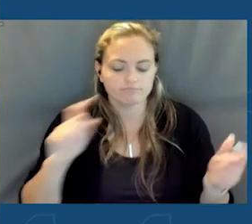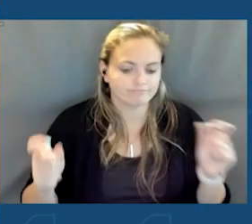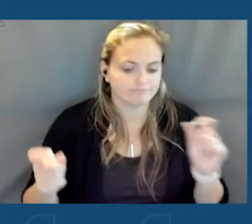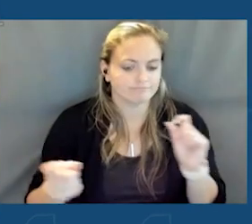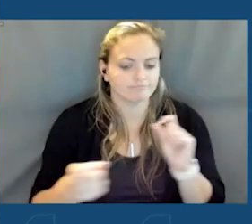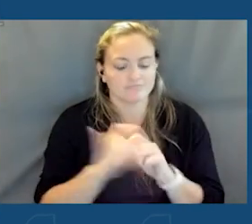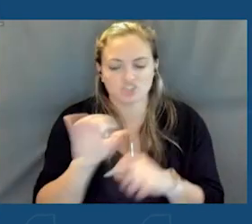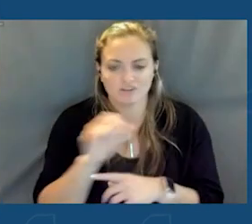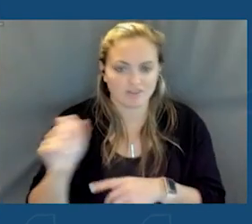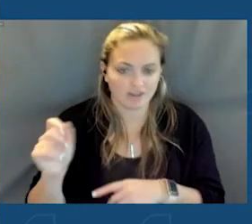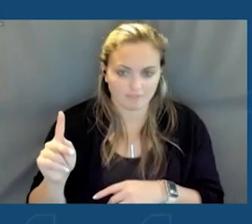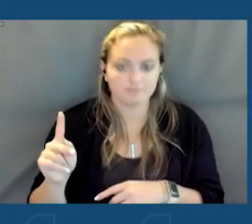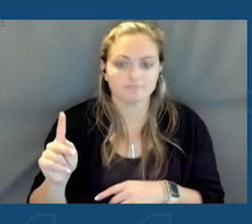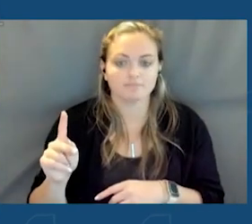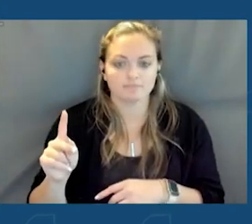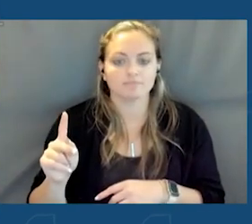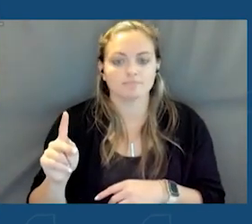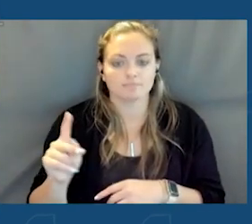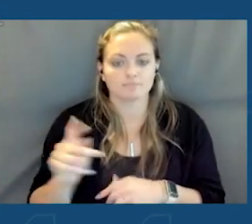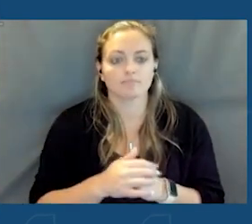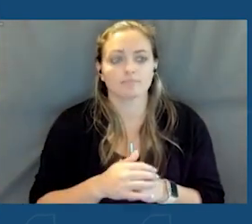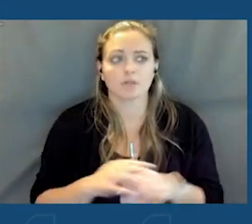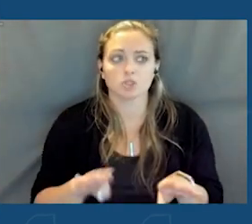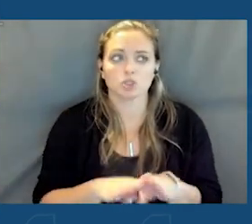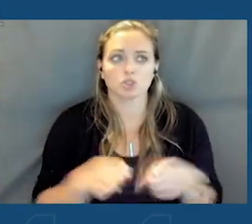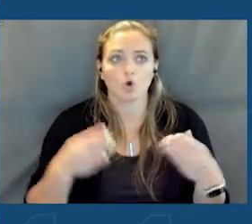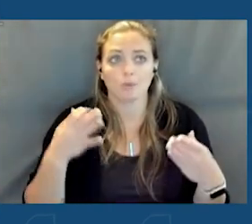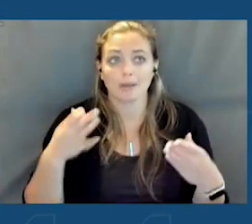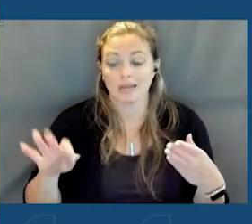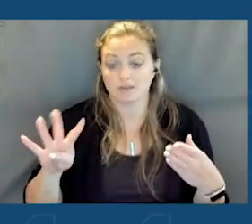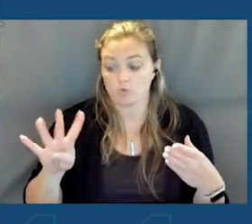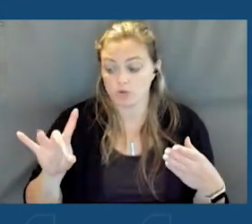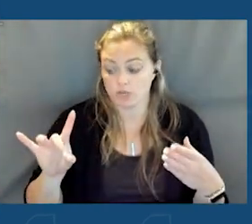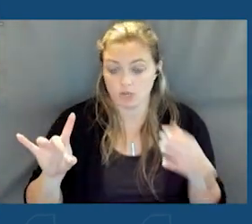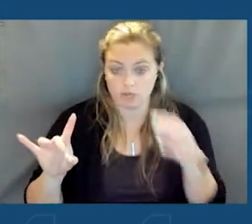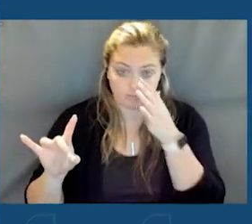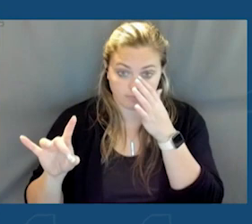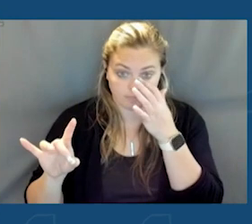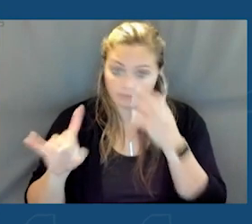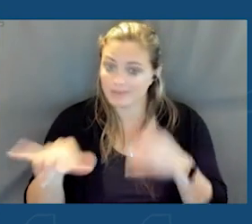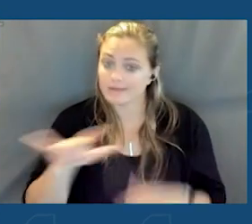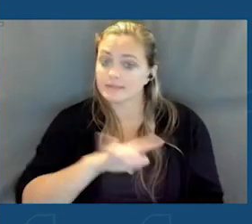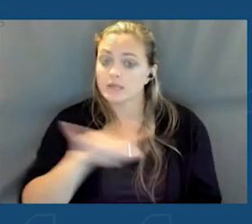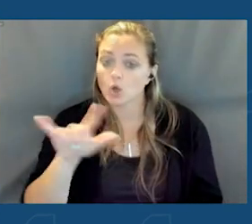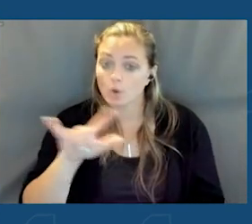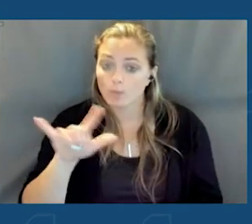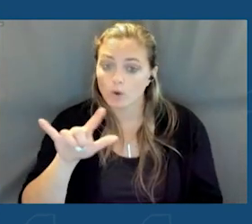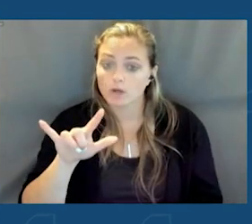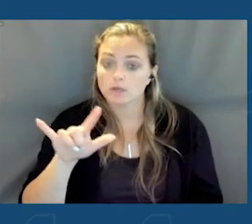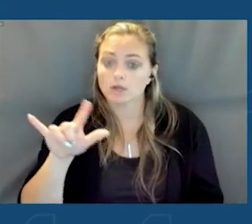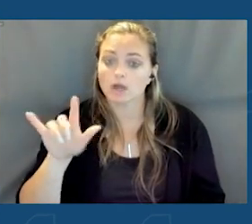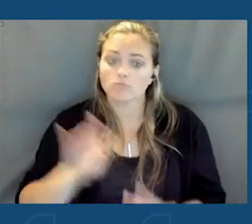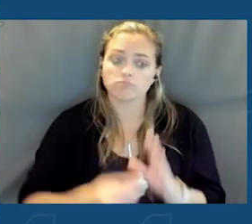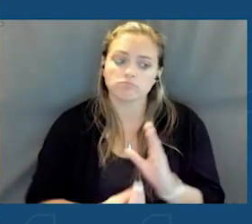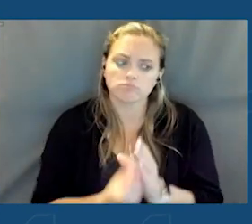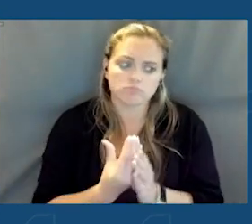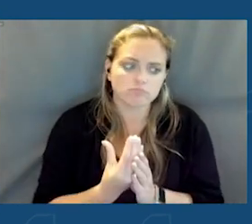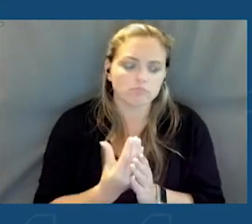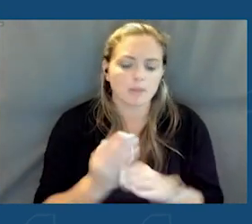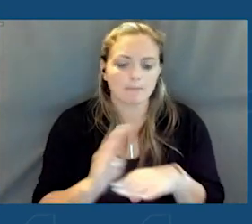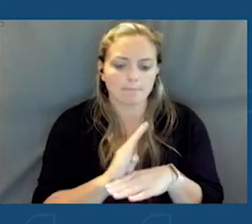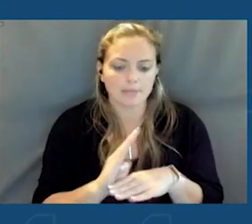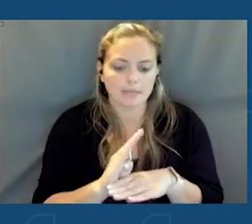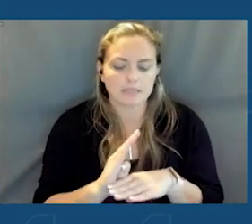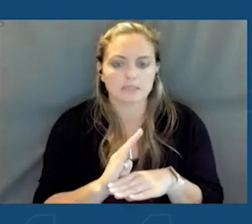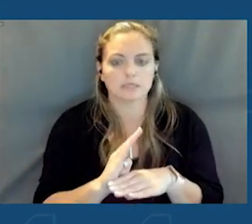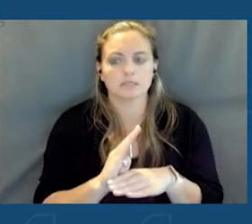JFK. Since its opening in 1948, this airport has grown to become one of the busiest in the United